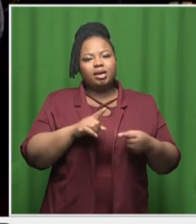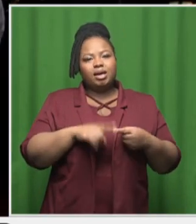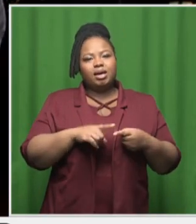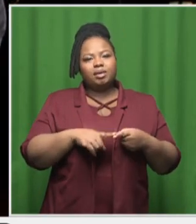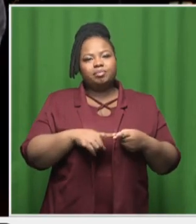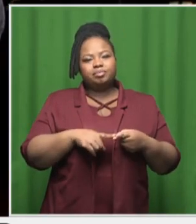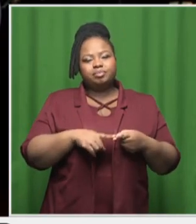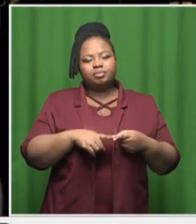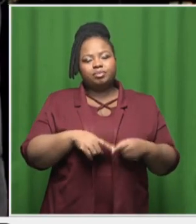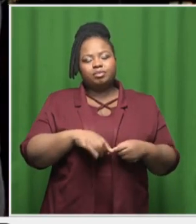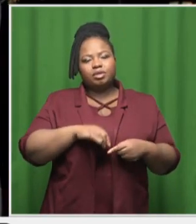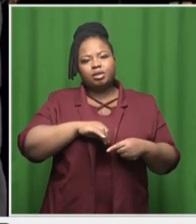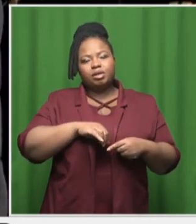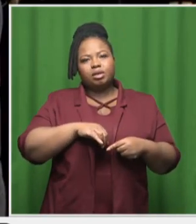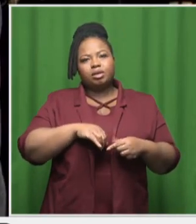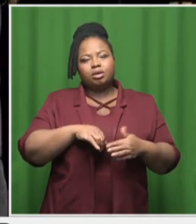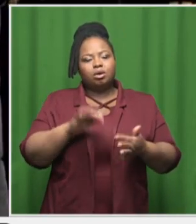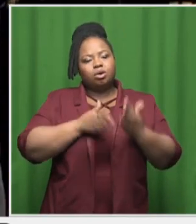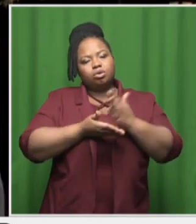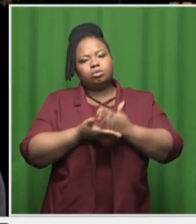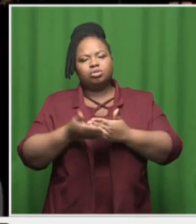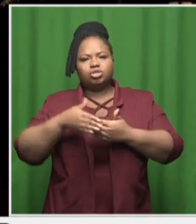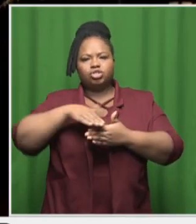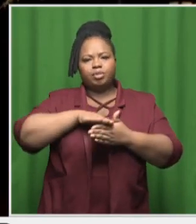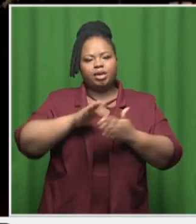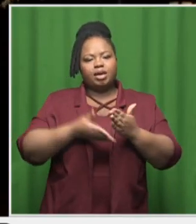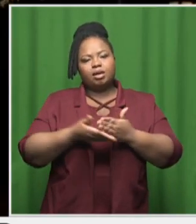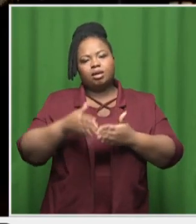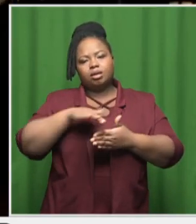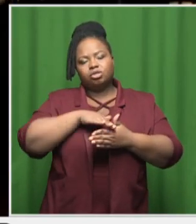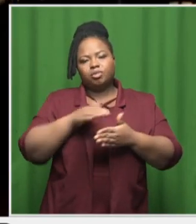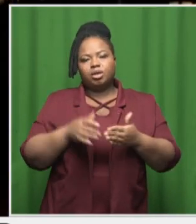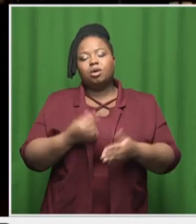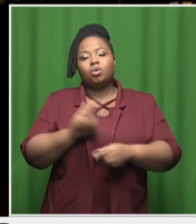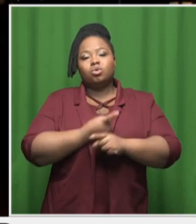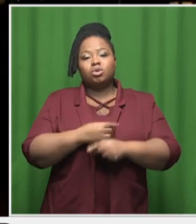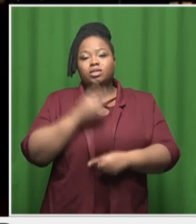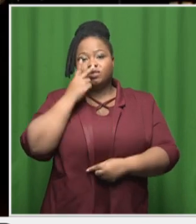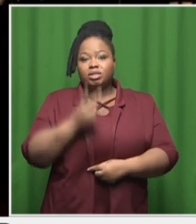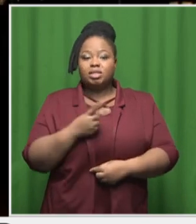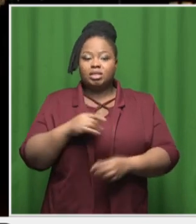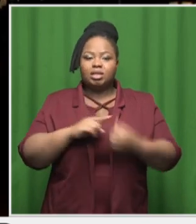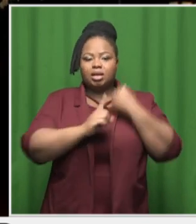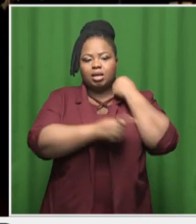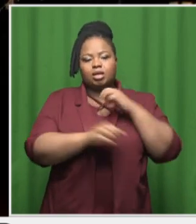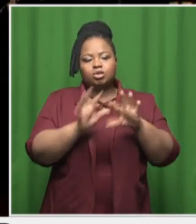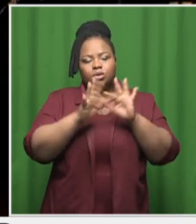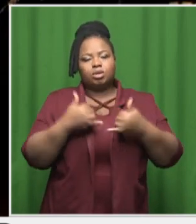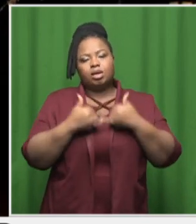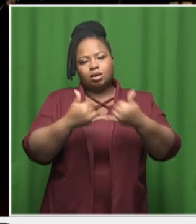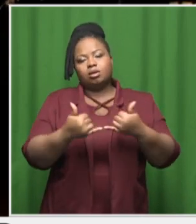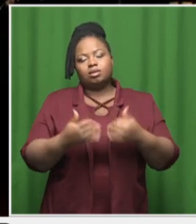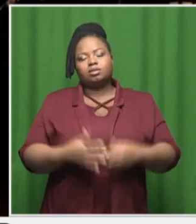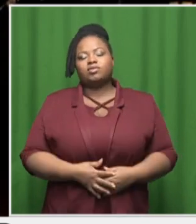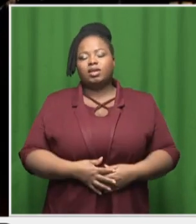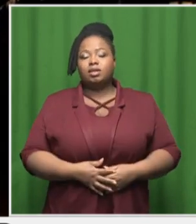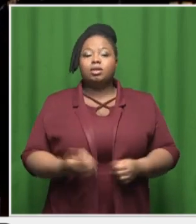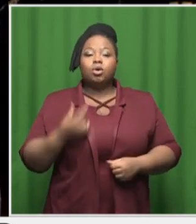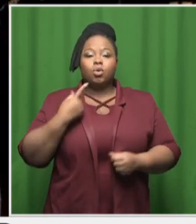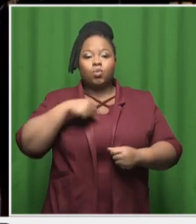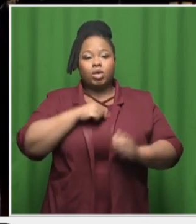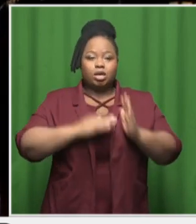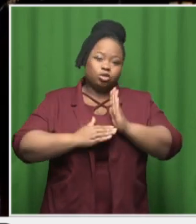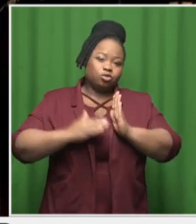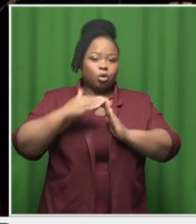Watch Jamaica. And, of course, if you look at us, like the last World Cup, we were right up there. I mean, Yeah. we